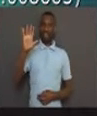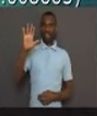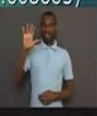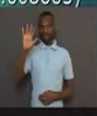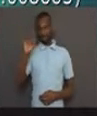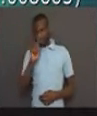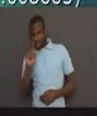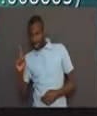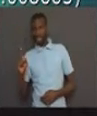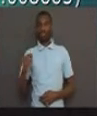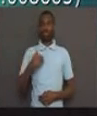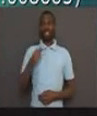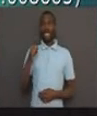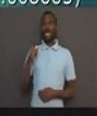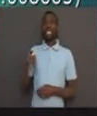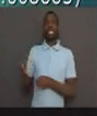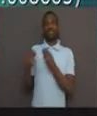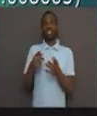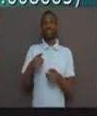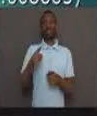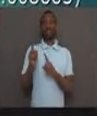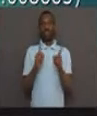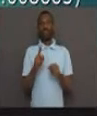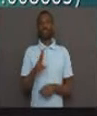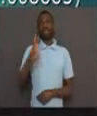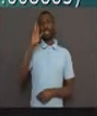1.008665 each, which gives us